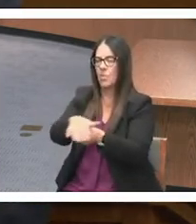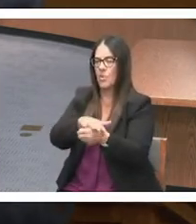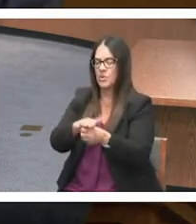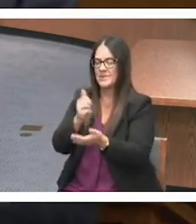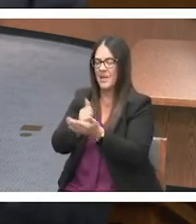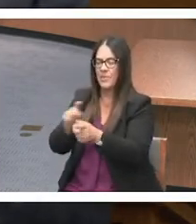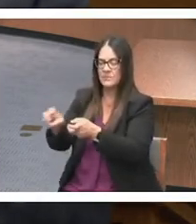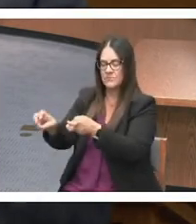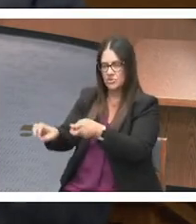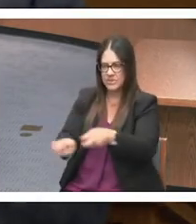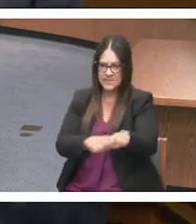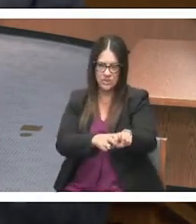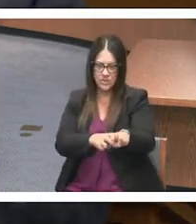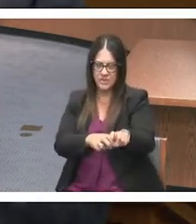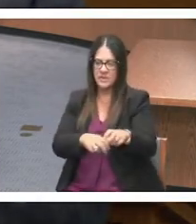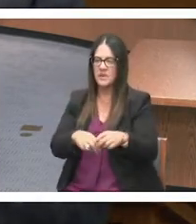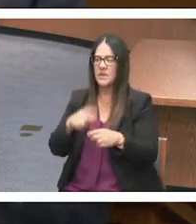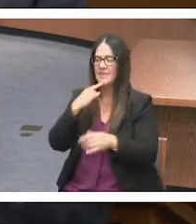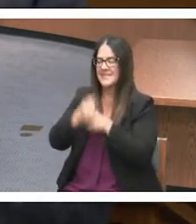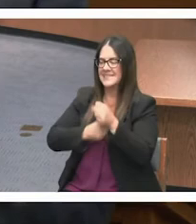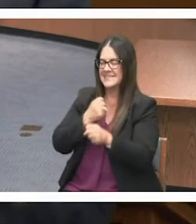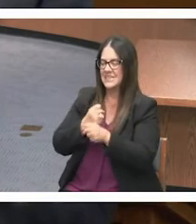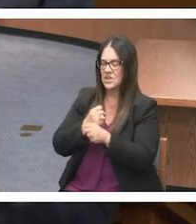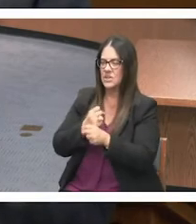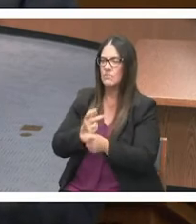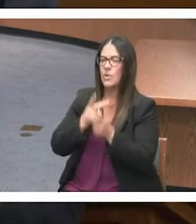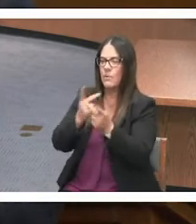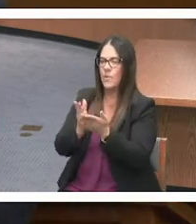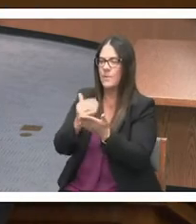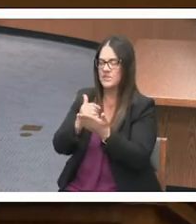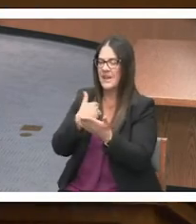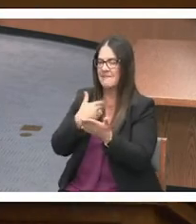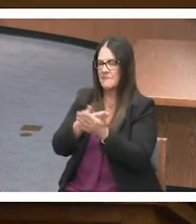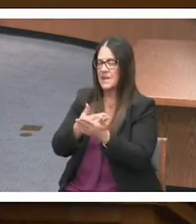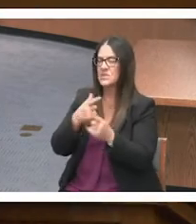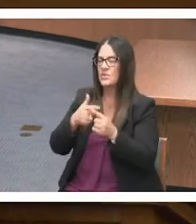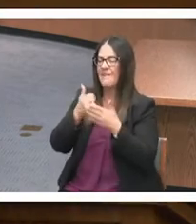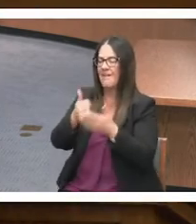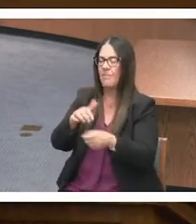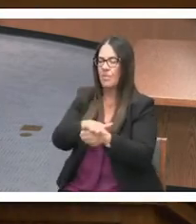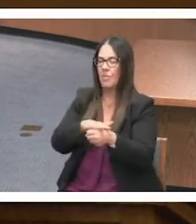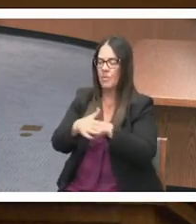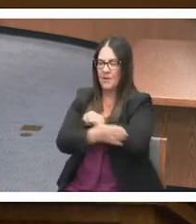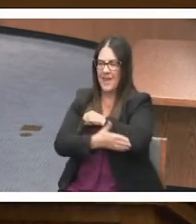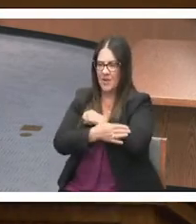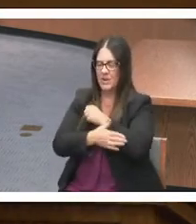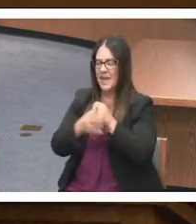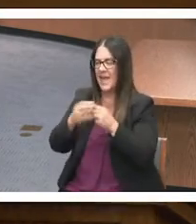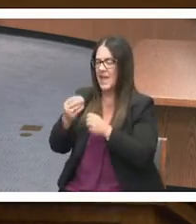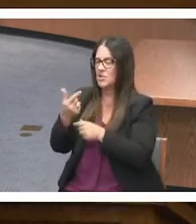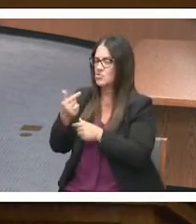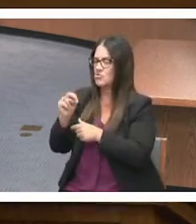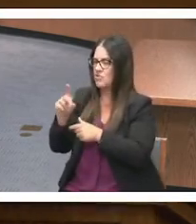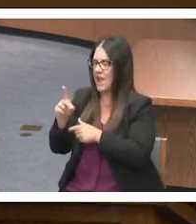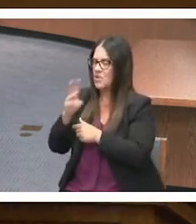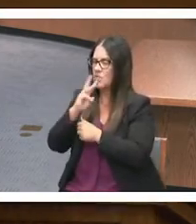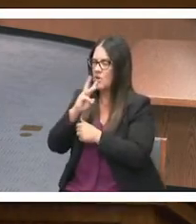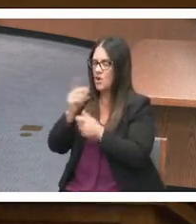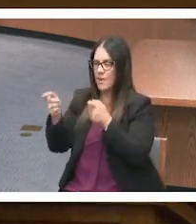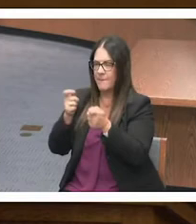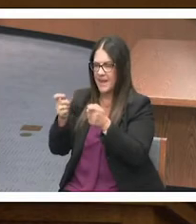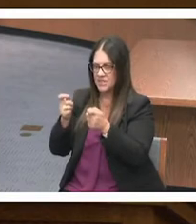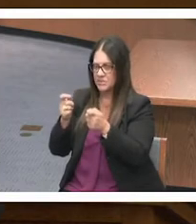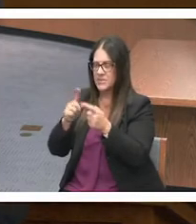transition. We also have money in this year's proposed budget to actually help local counties and groundwater management agencies plan their